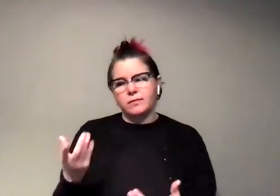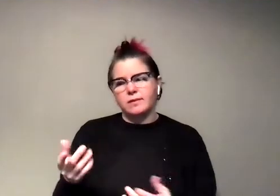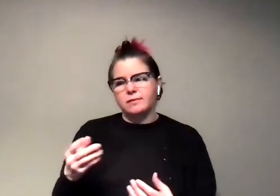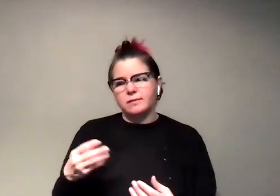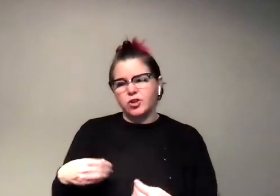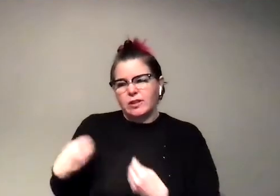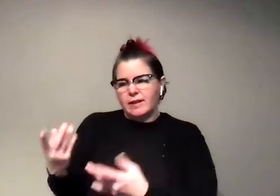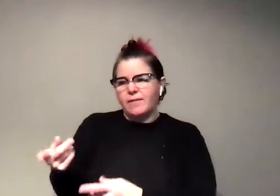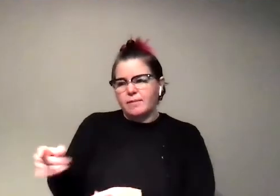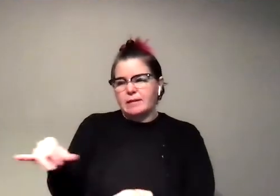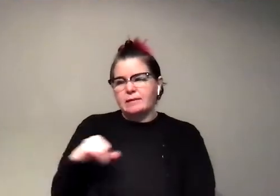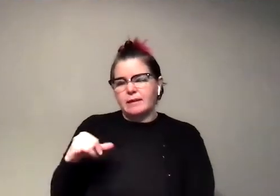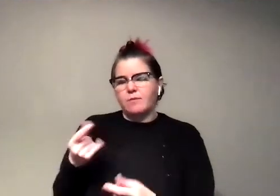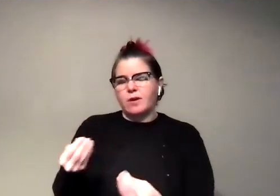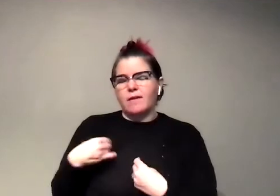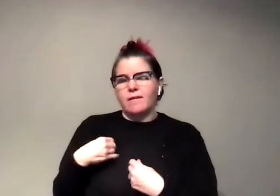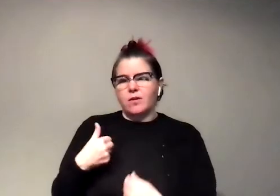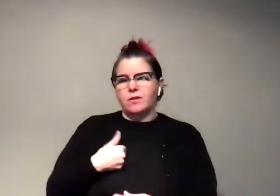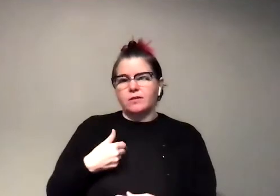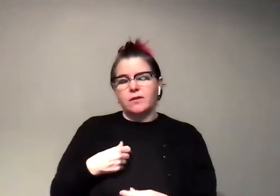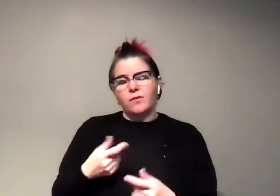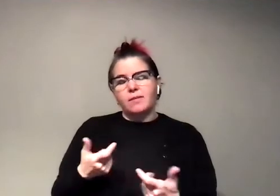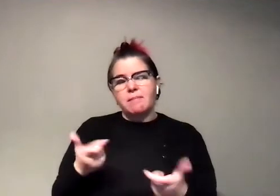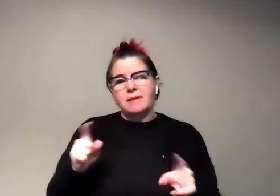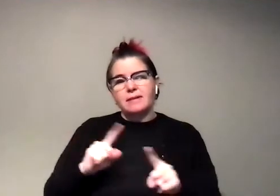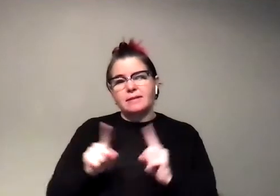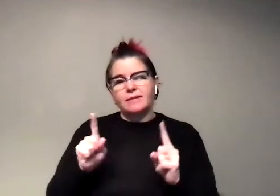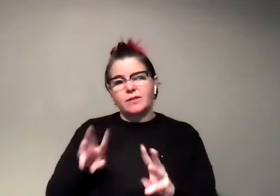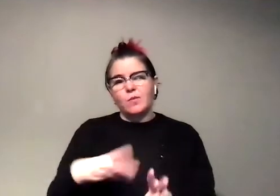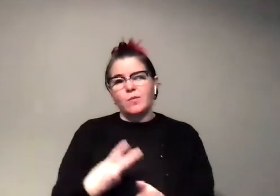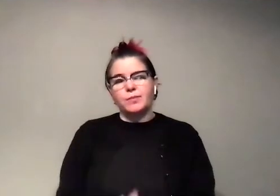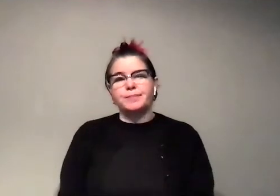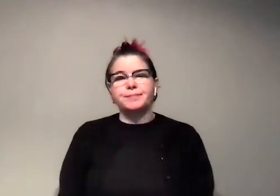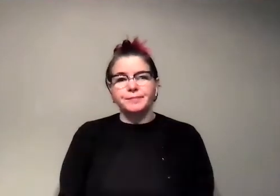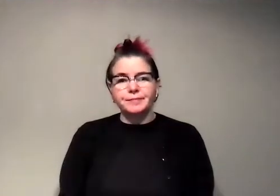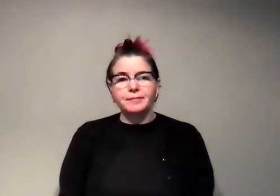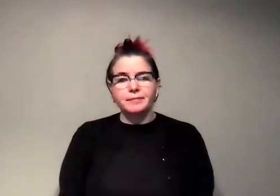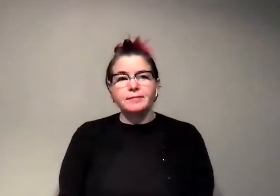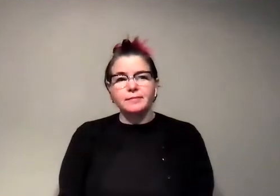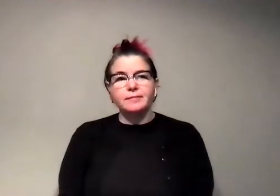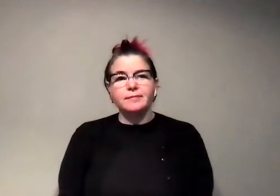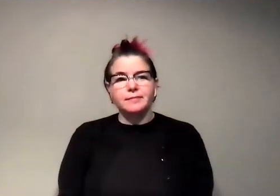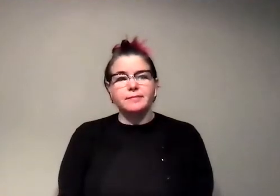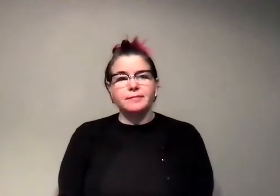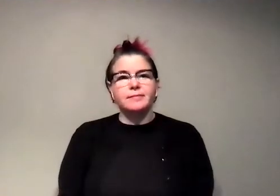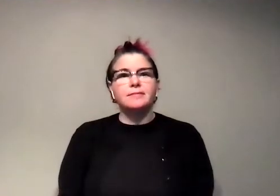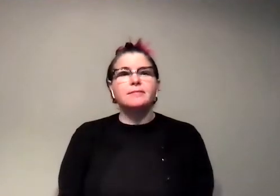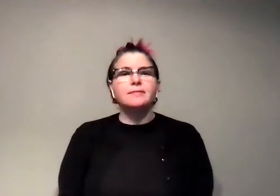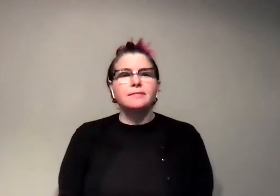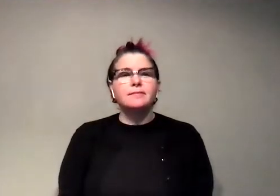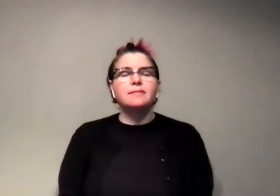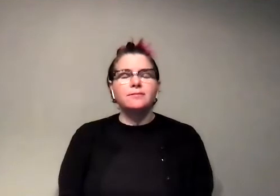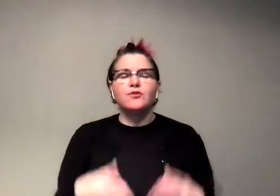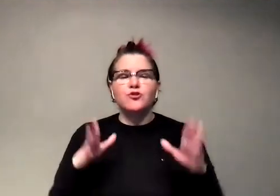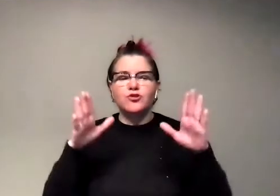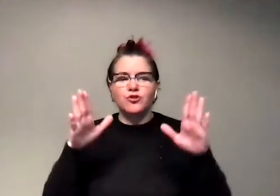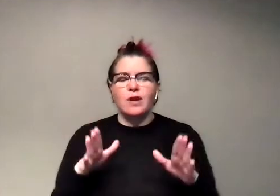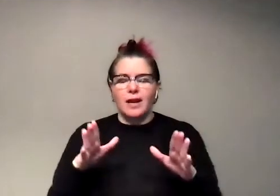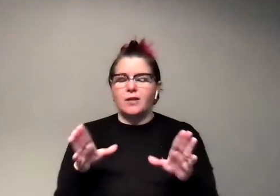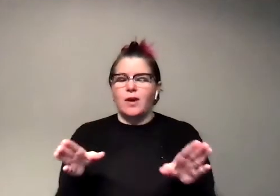big difference in the world. So that's what I would end things on. I think that's a great way to end this.